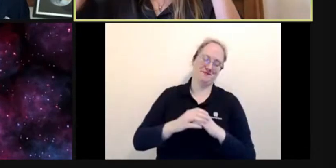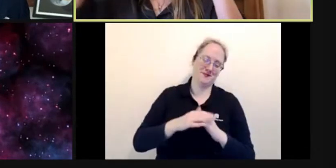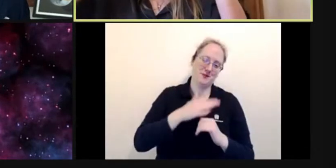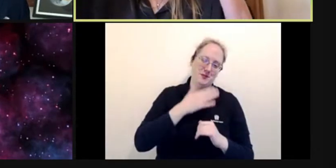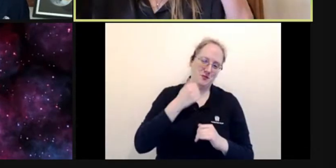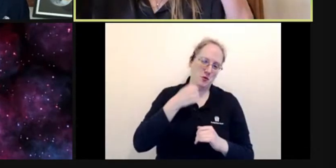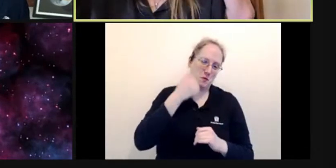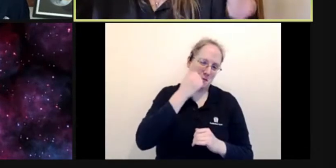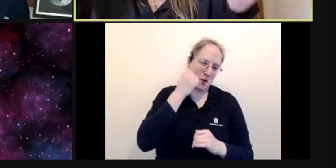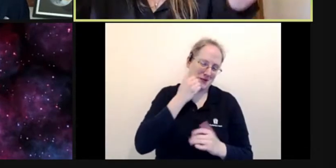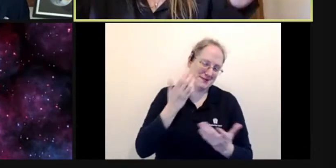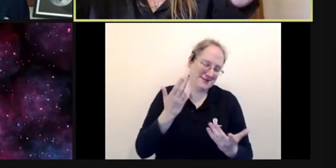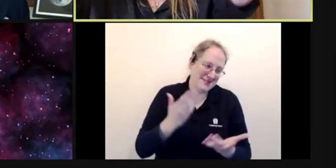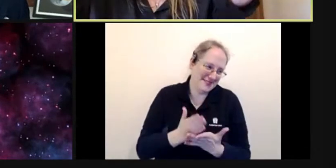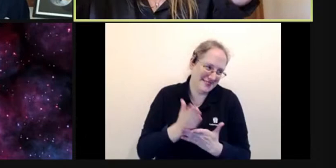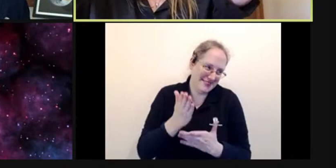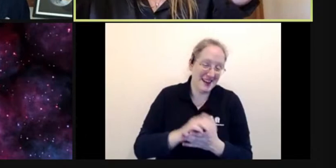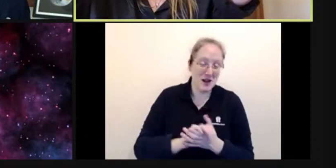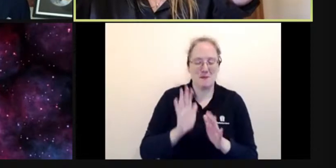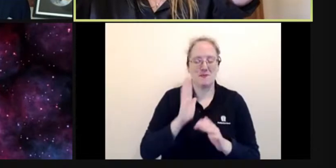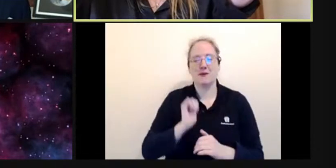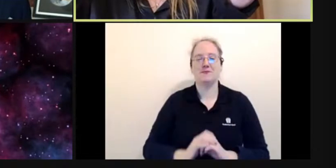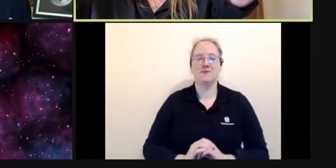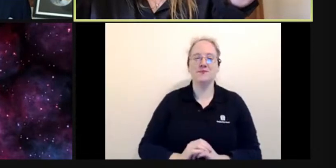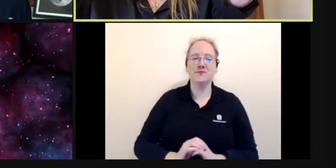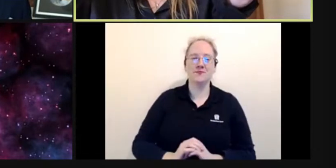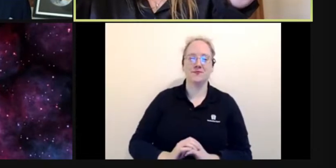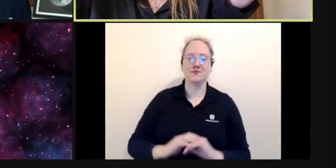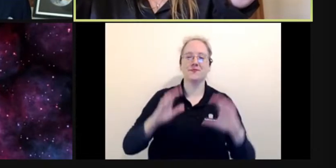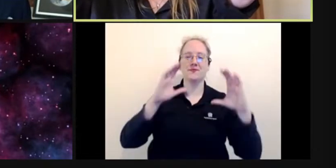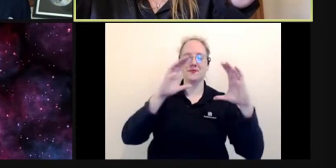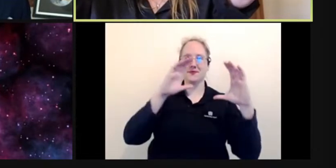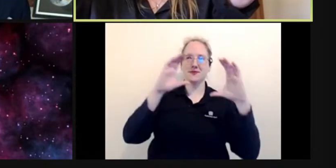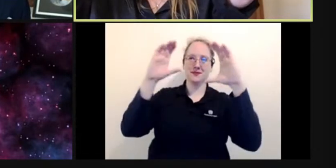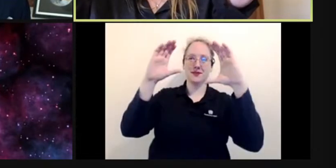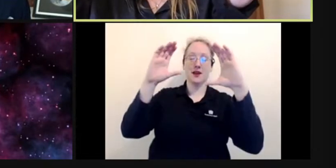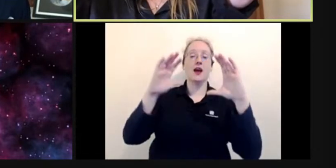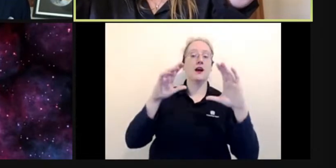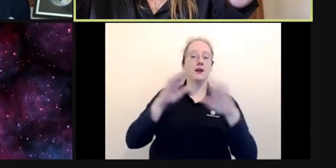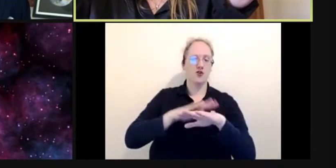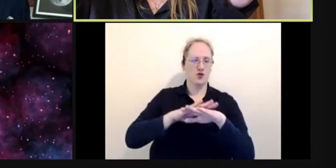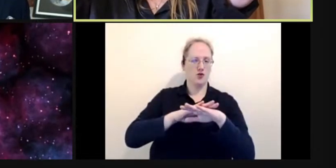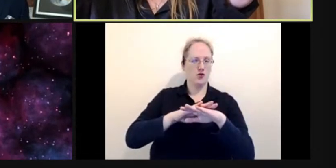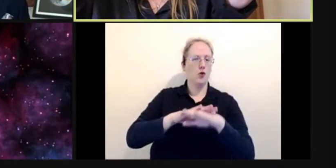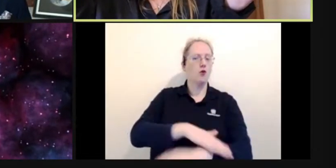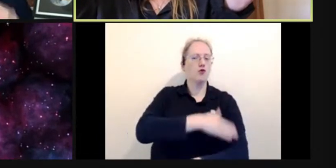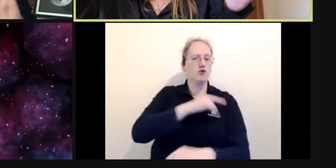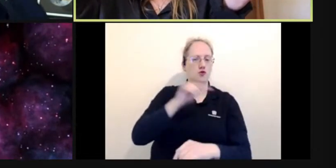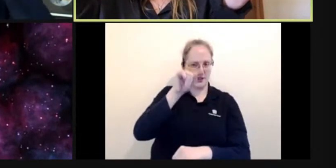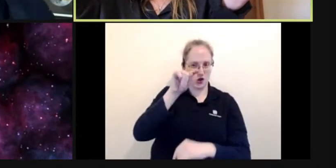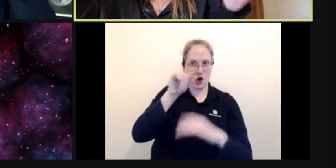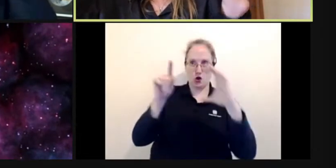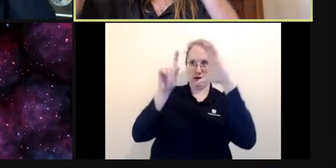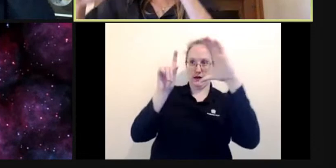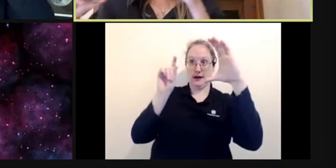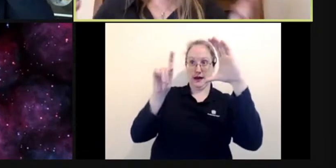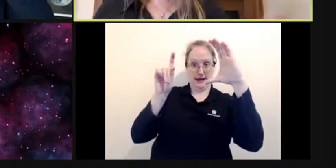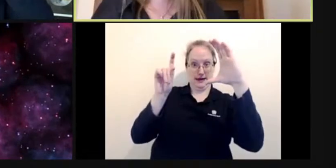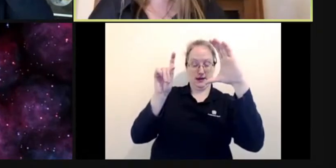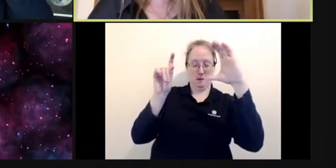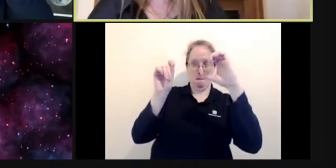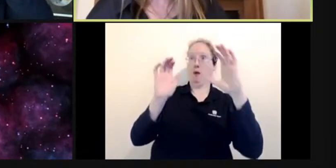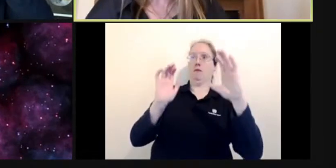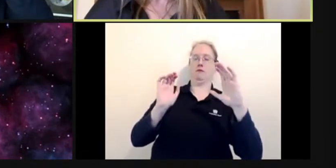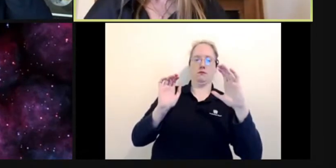real. But what I want you to do is hover your green circle over that and tap it. Whoa! Oh